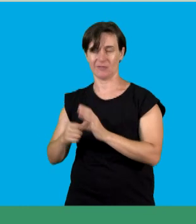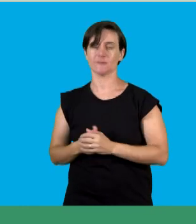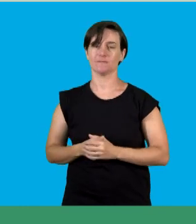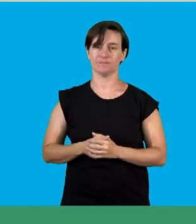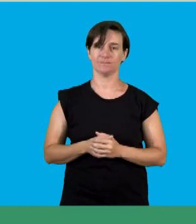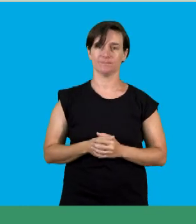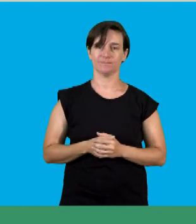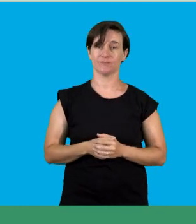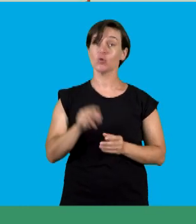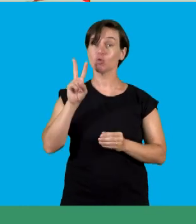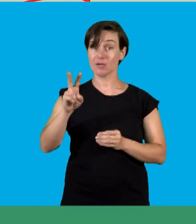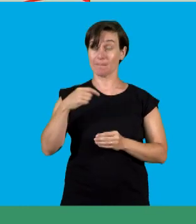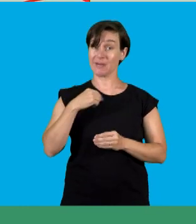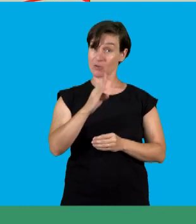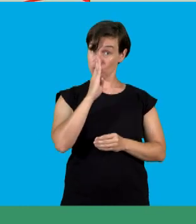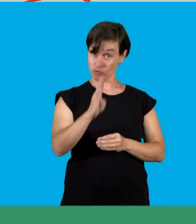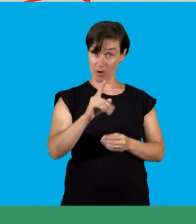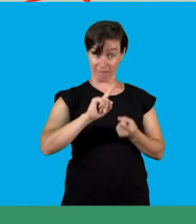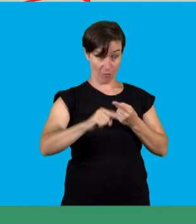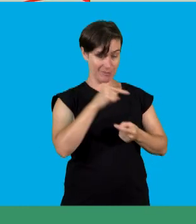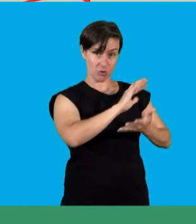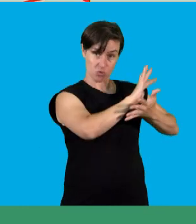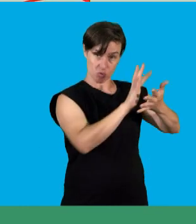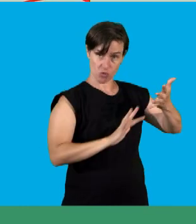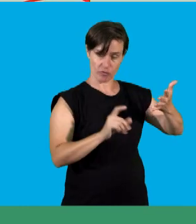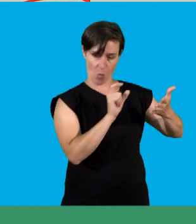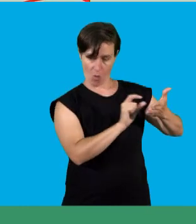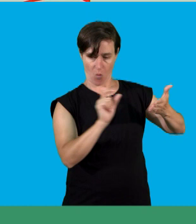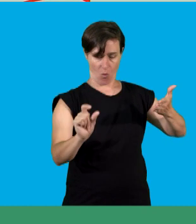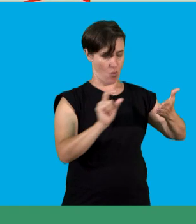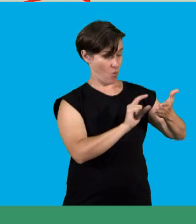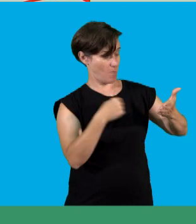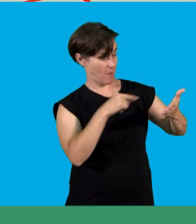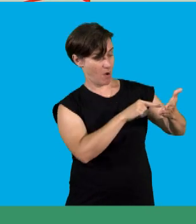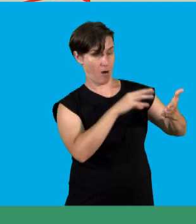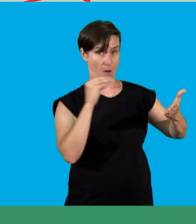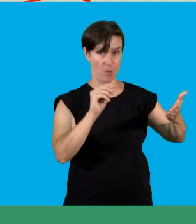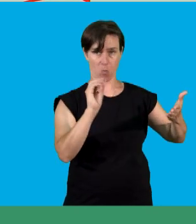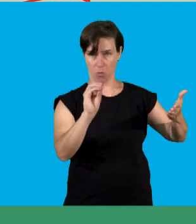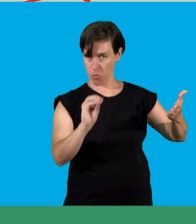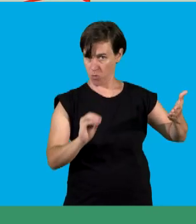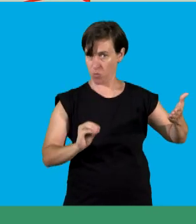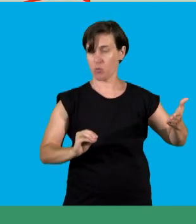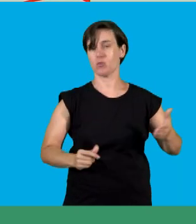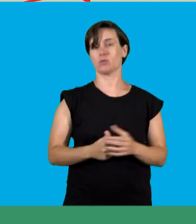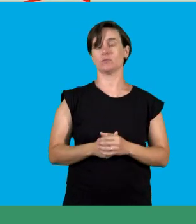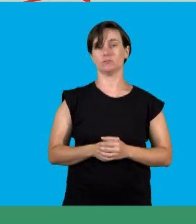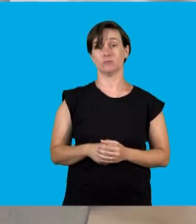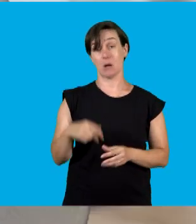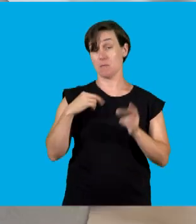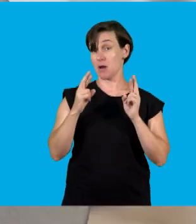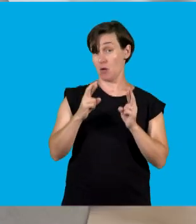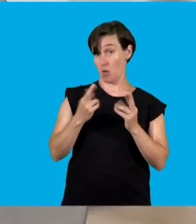marketing campaigns. It's here, word for word. It's here, we've quoted it directly from the